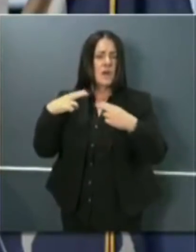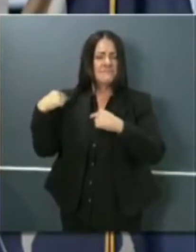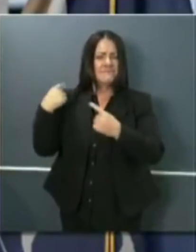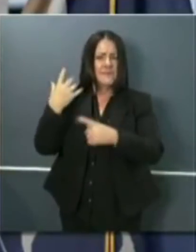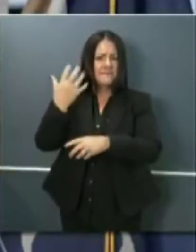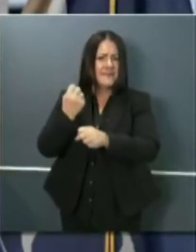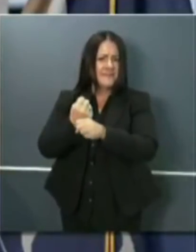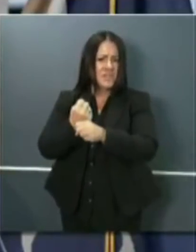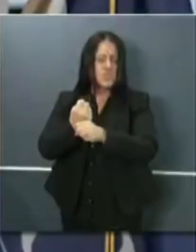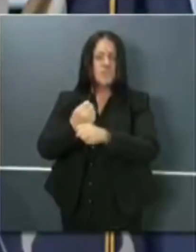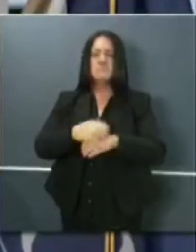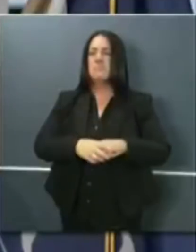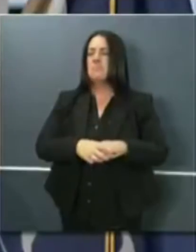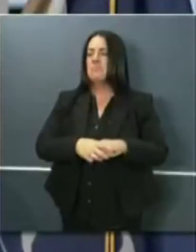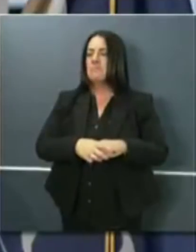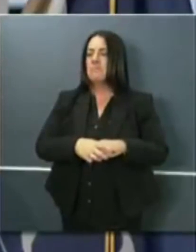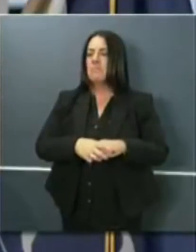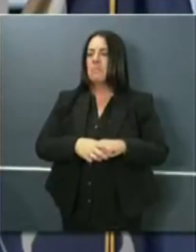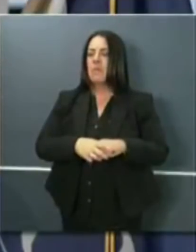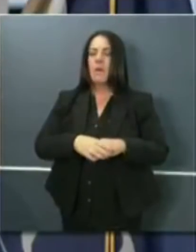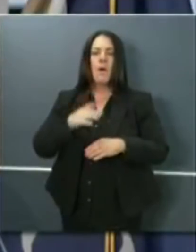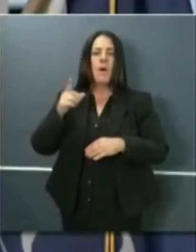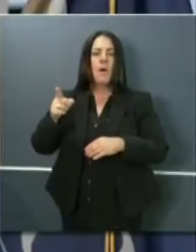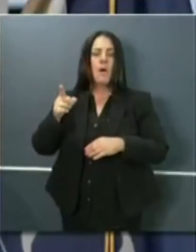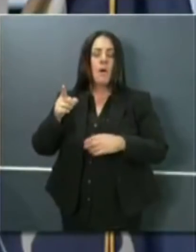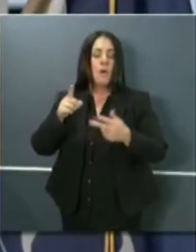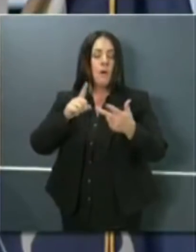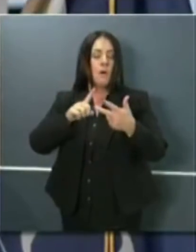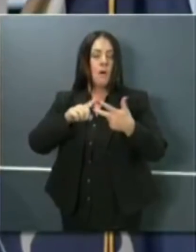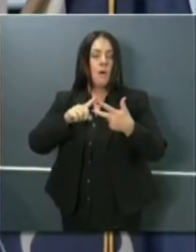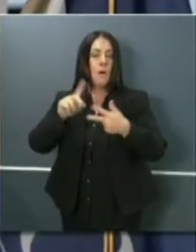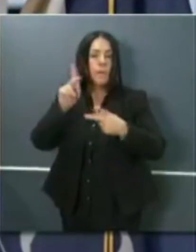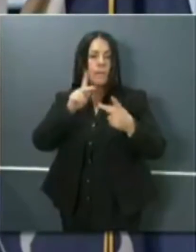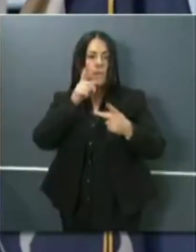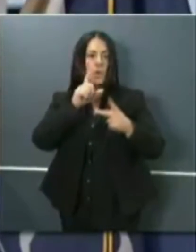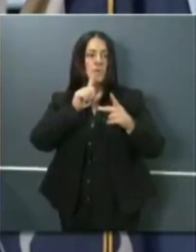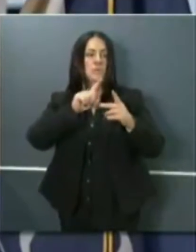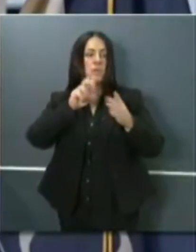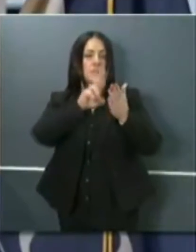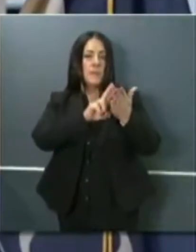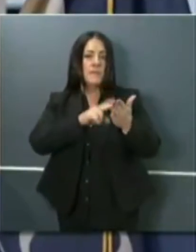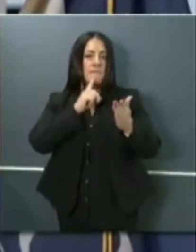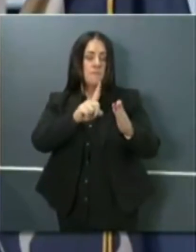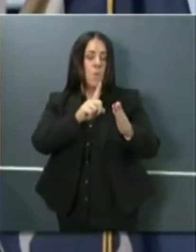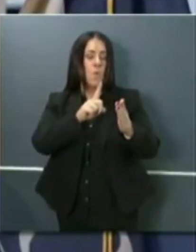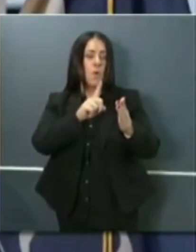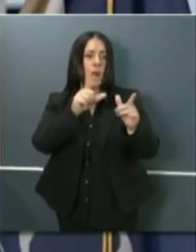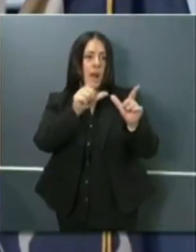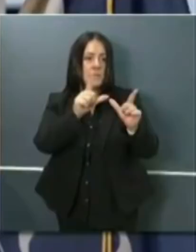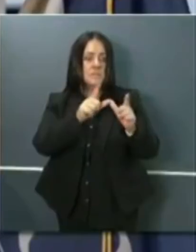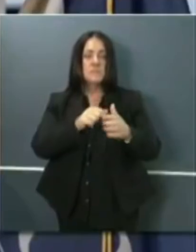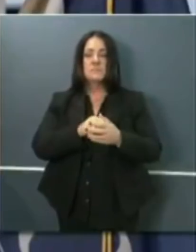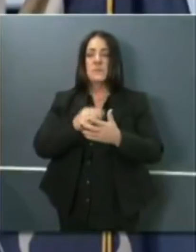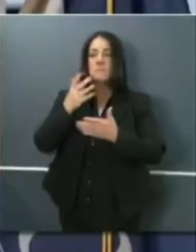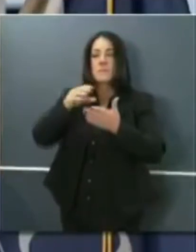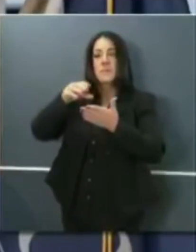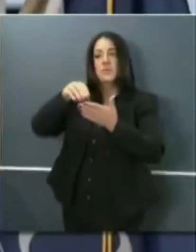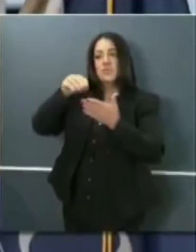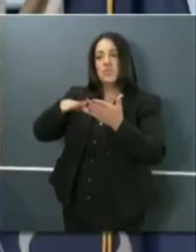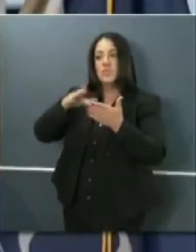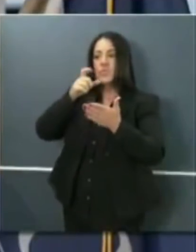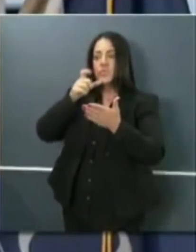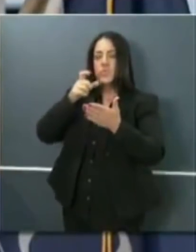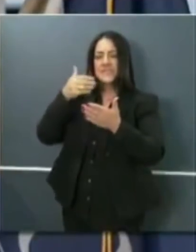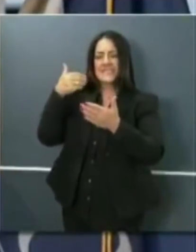may be in the process of getting licensed or relicensed, people that are in nursing schools or medical schools that